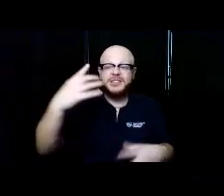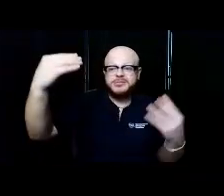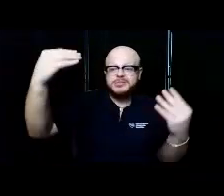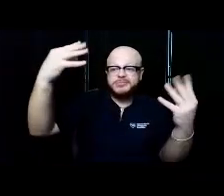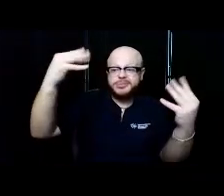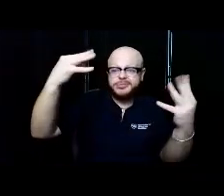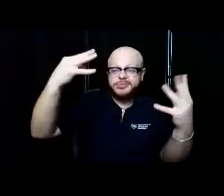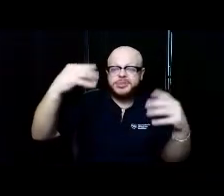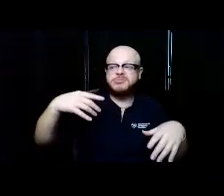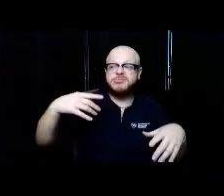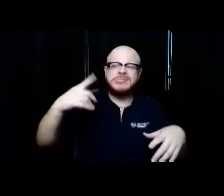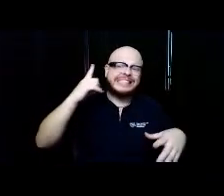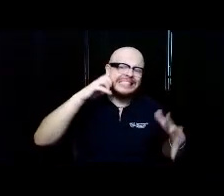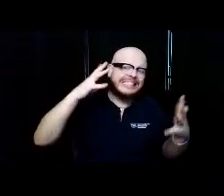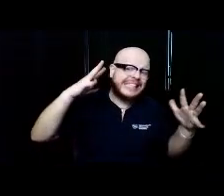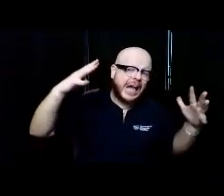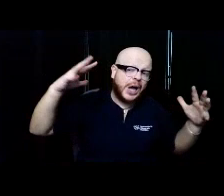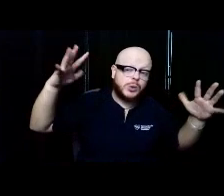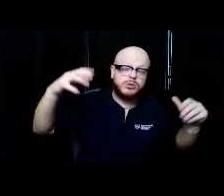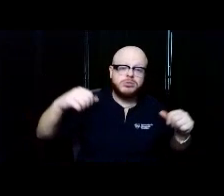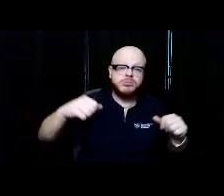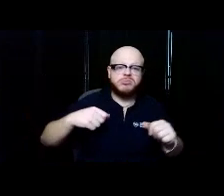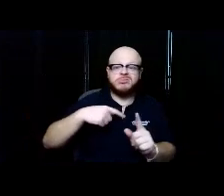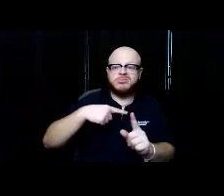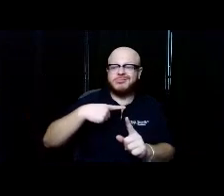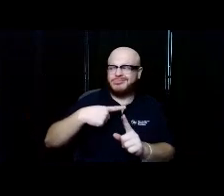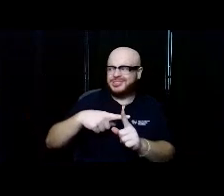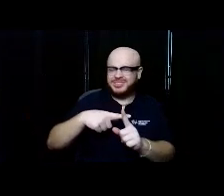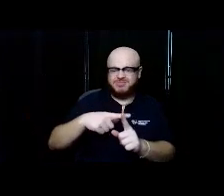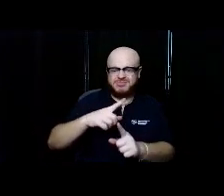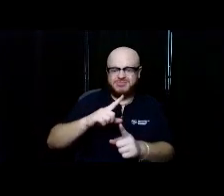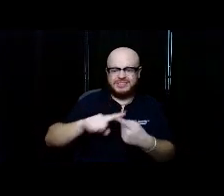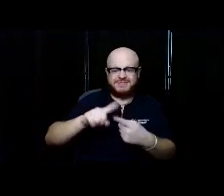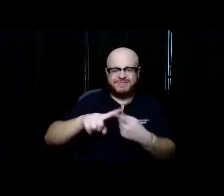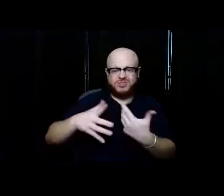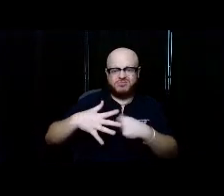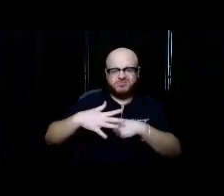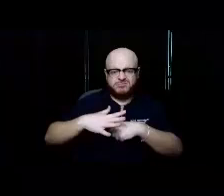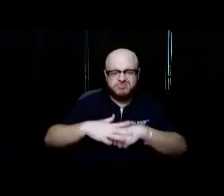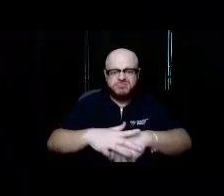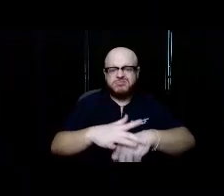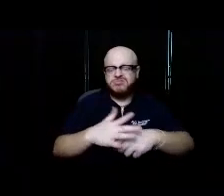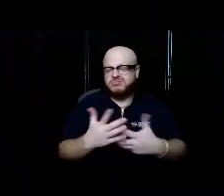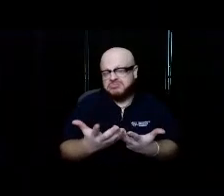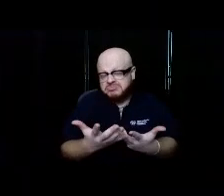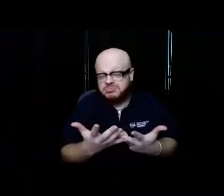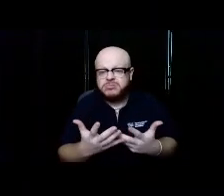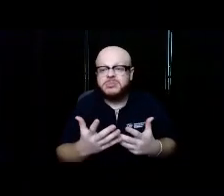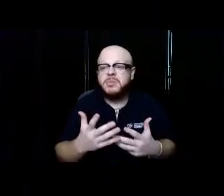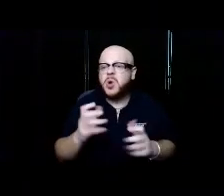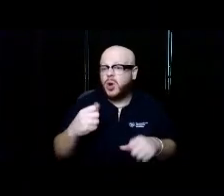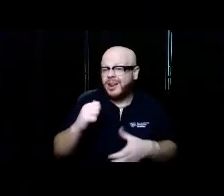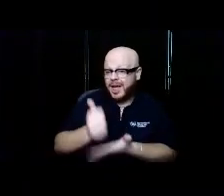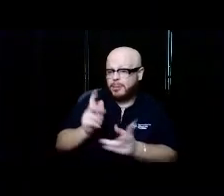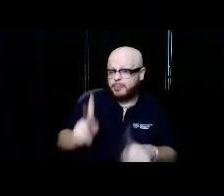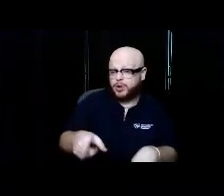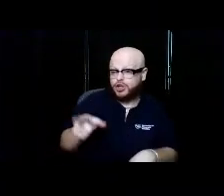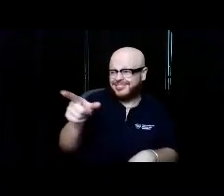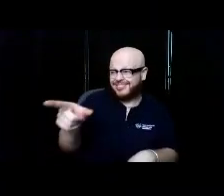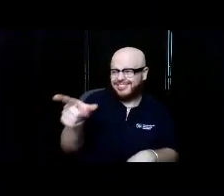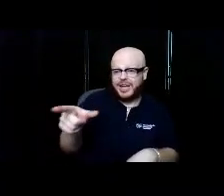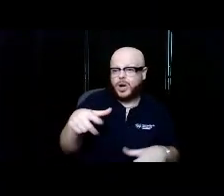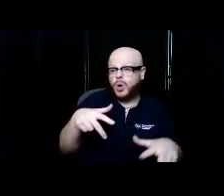when it's safe to cross the street. This can be beneficial for an individual who's on their phone or listening to music, an individual who's blind or